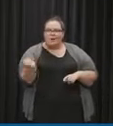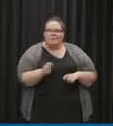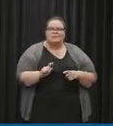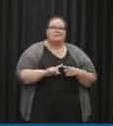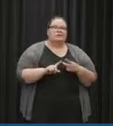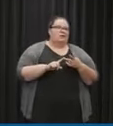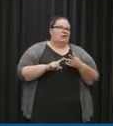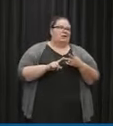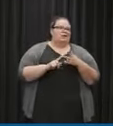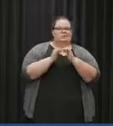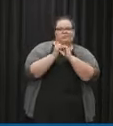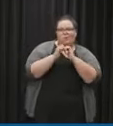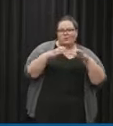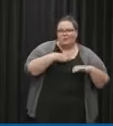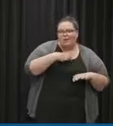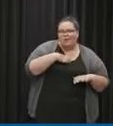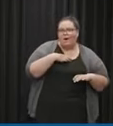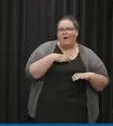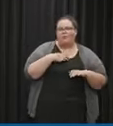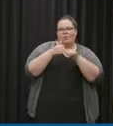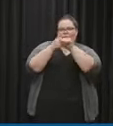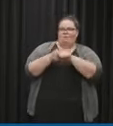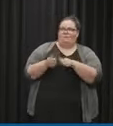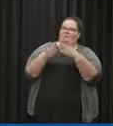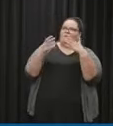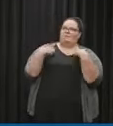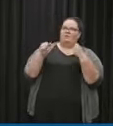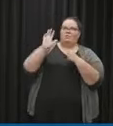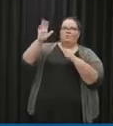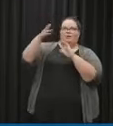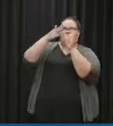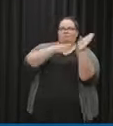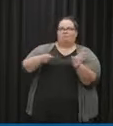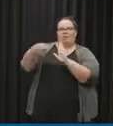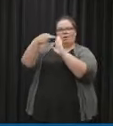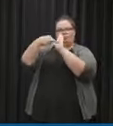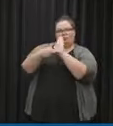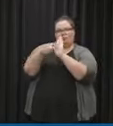an operational plan that is based on the direction from public health officials.